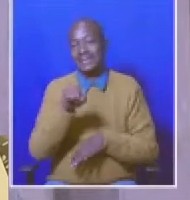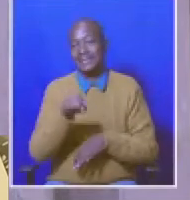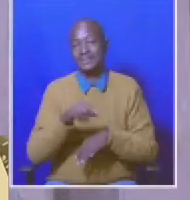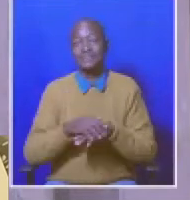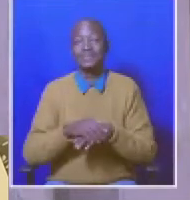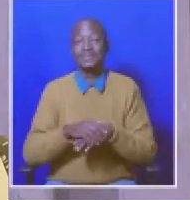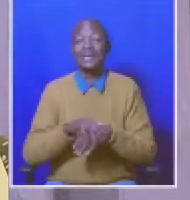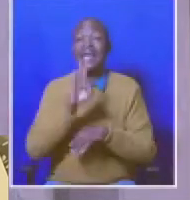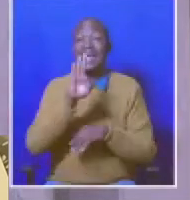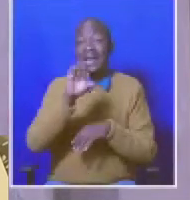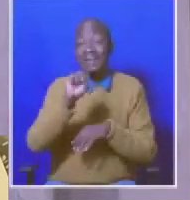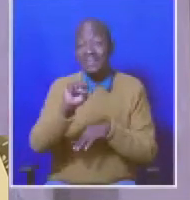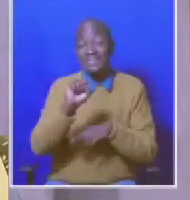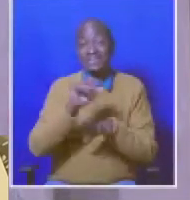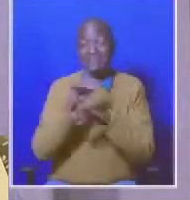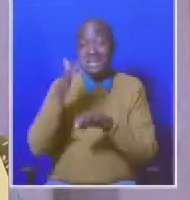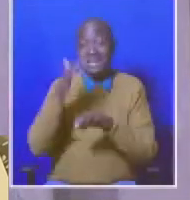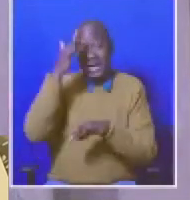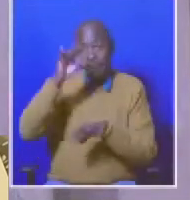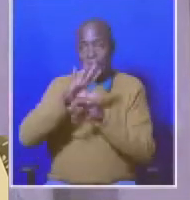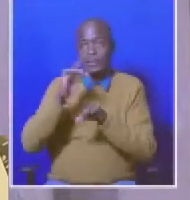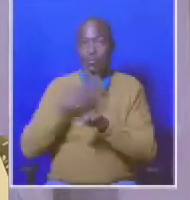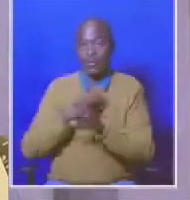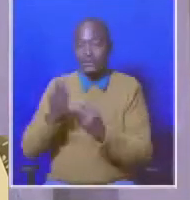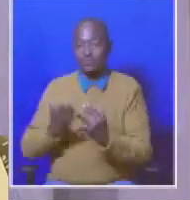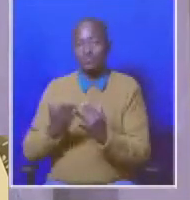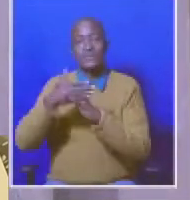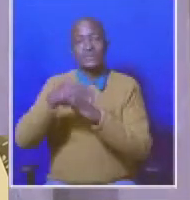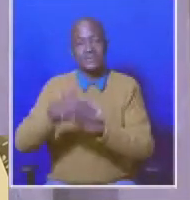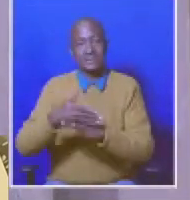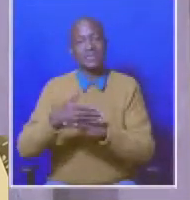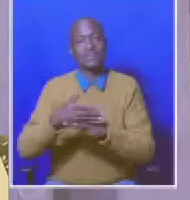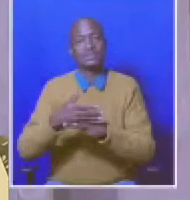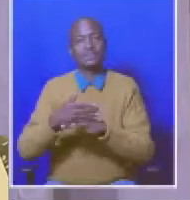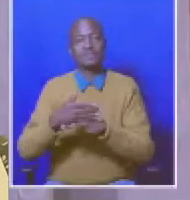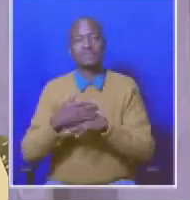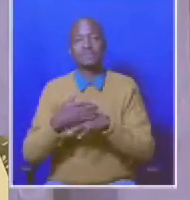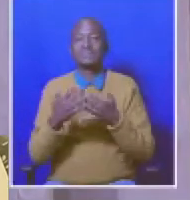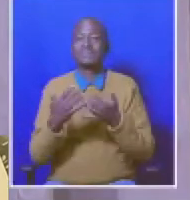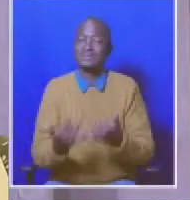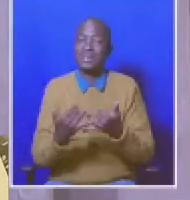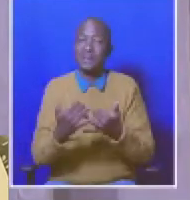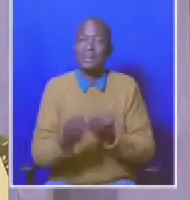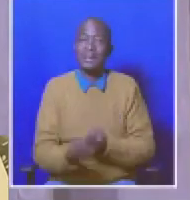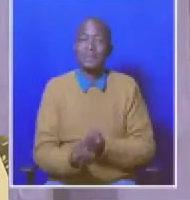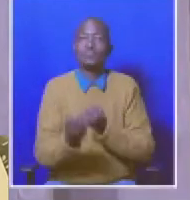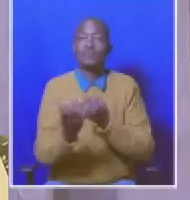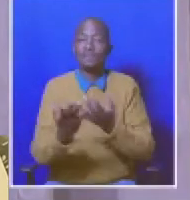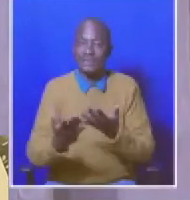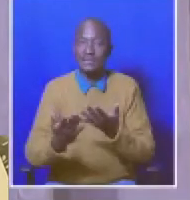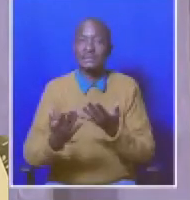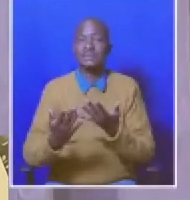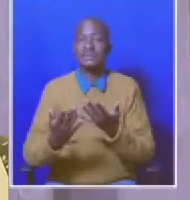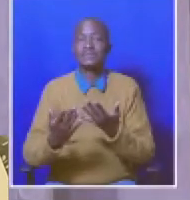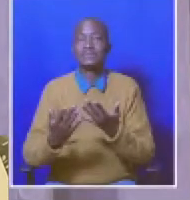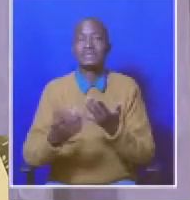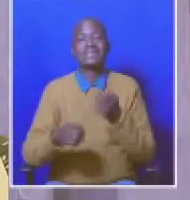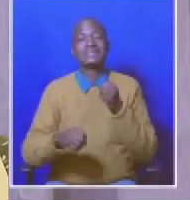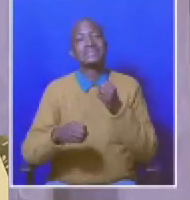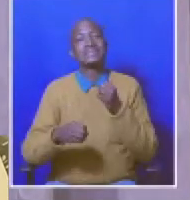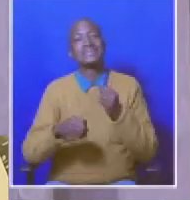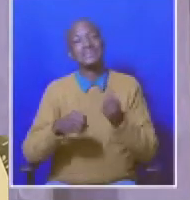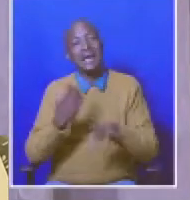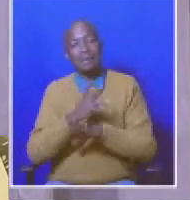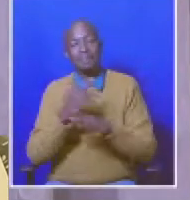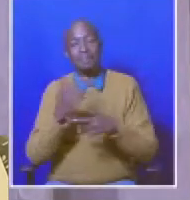State government was then going to intervene in the meantime by providing some resources